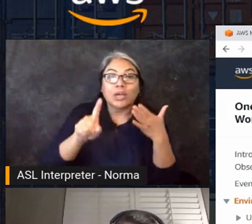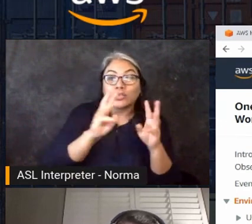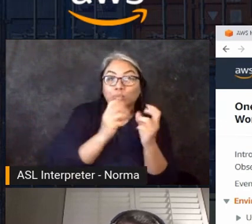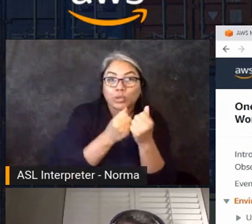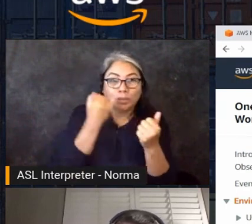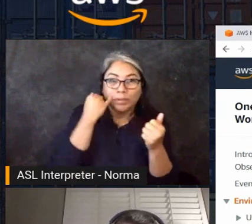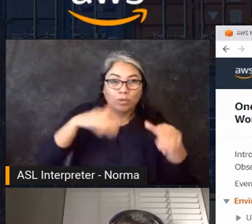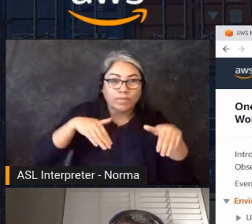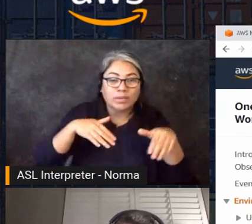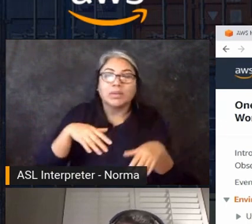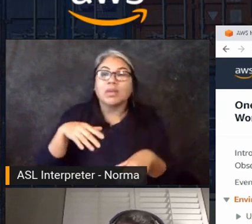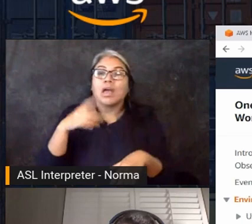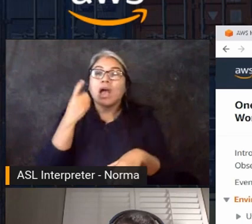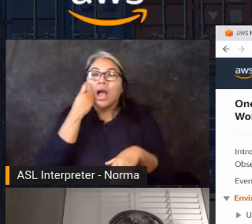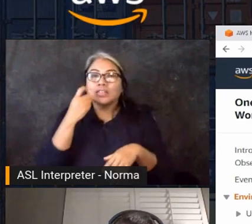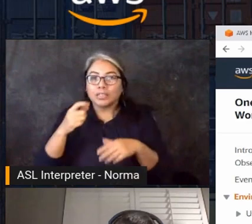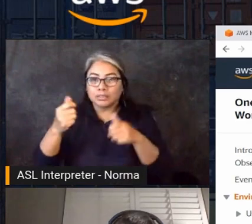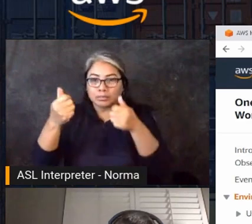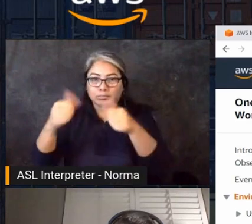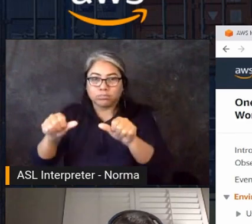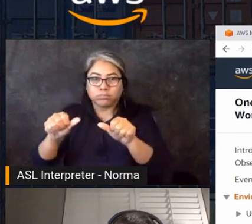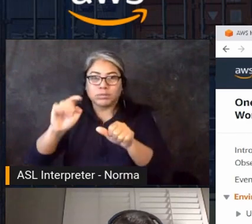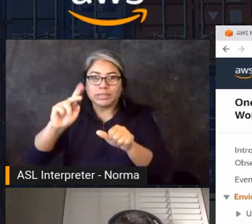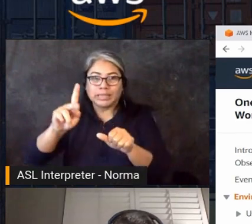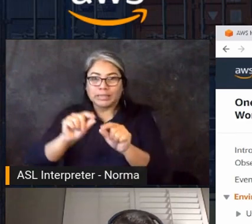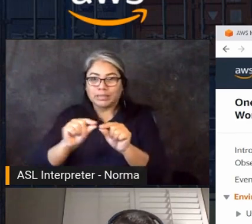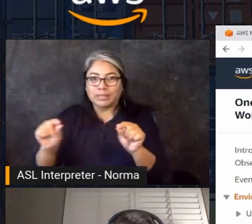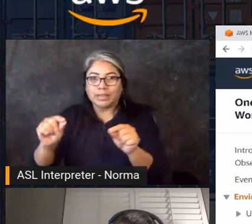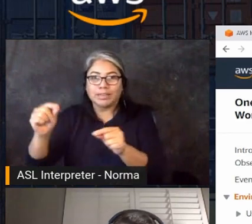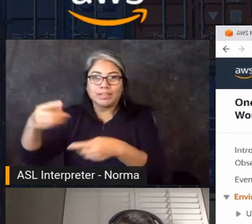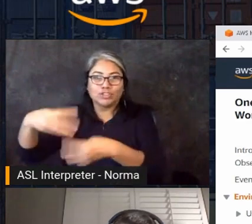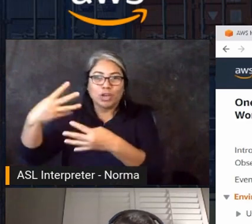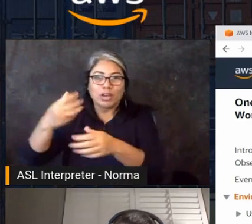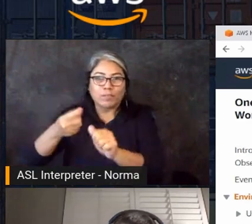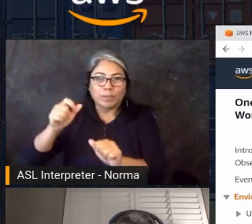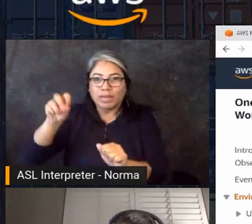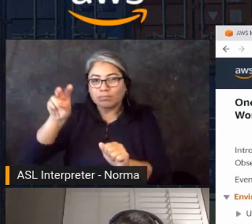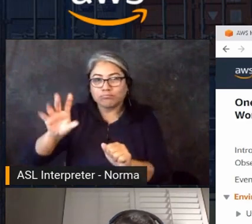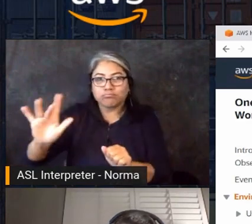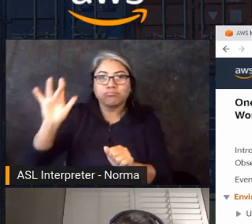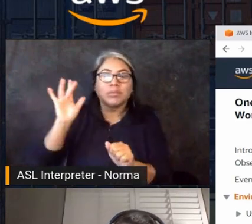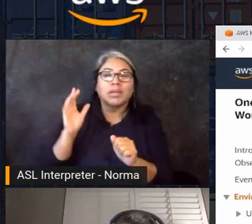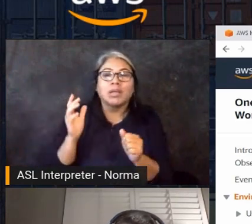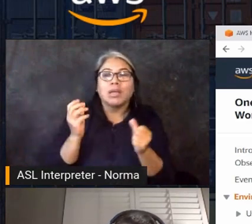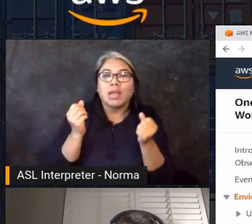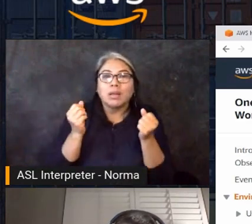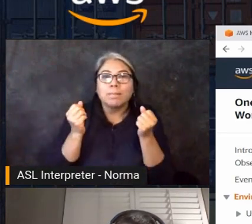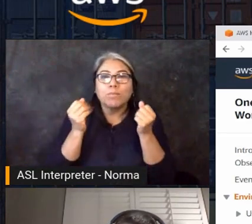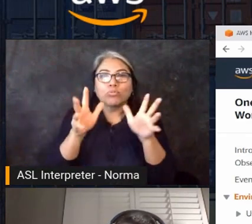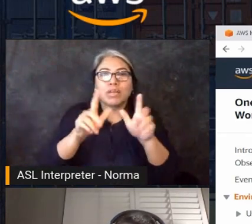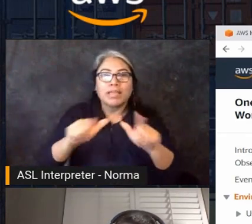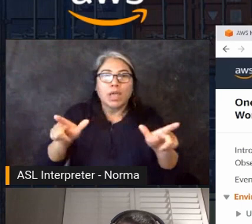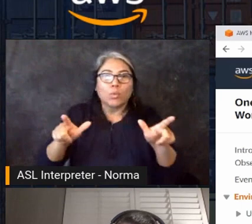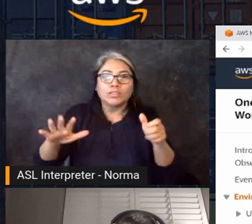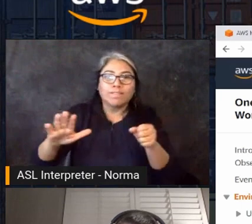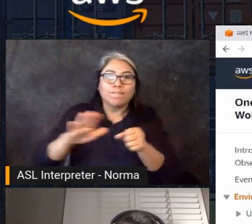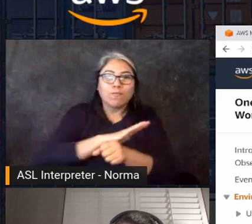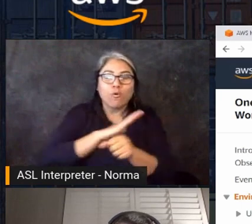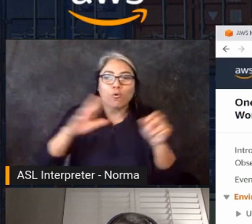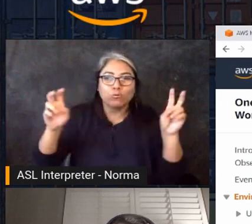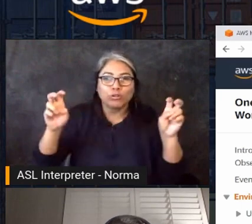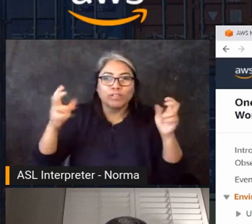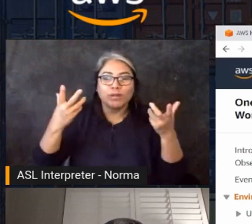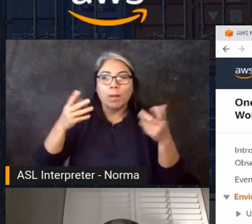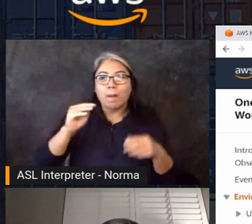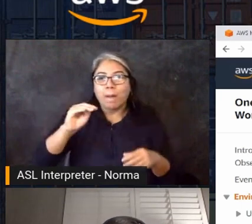and yeah, Go and Python and Java. So this is very much a multi-language, full sort of microservices infrastructure. It